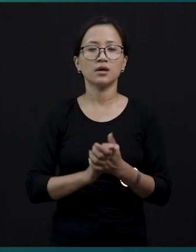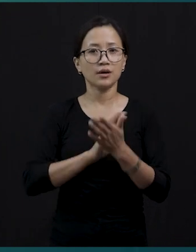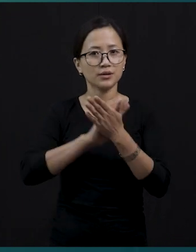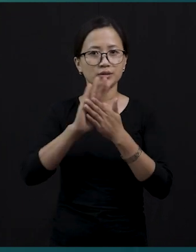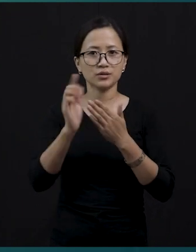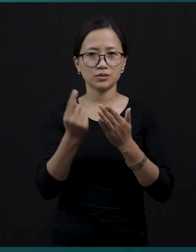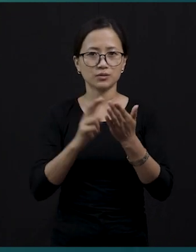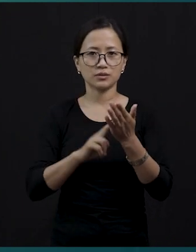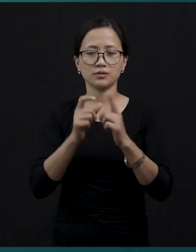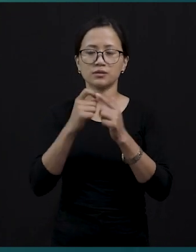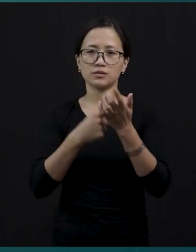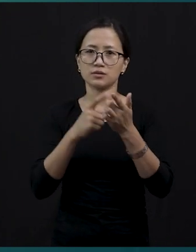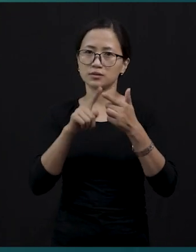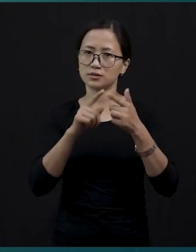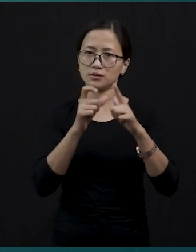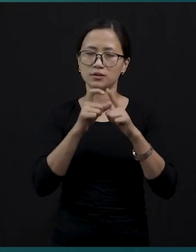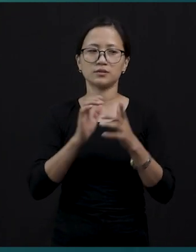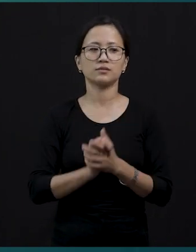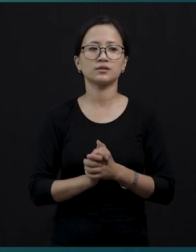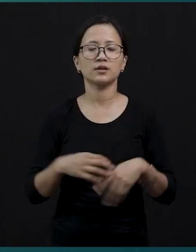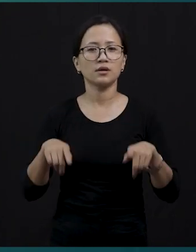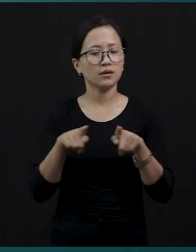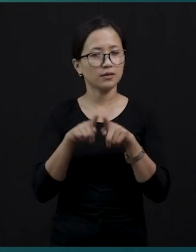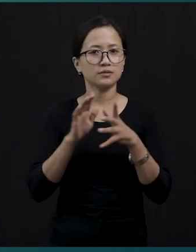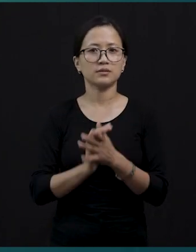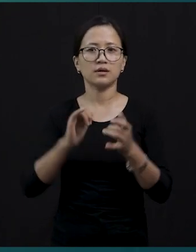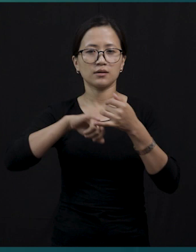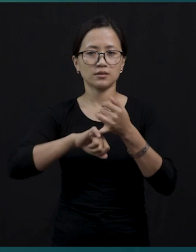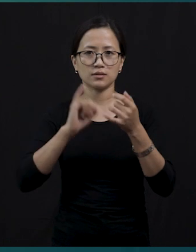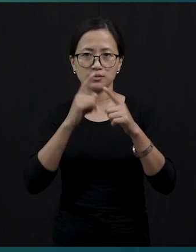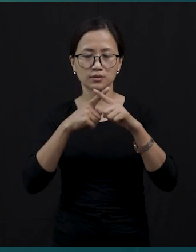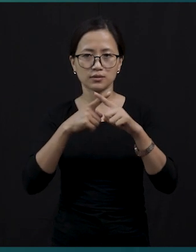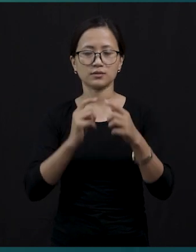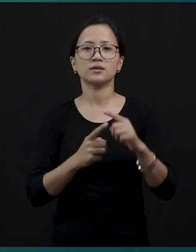children? N-I-N-E, 9, right? And then you have